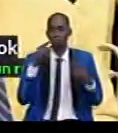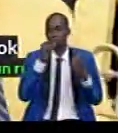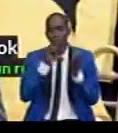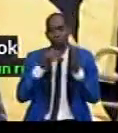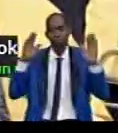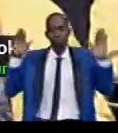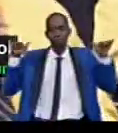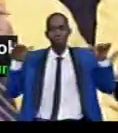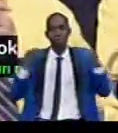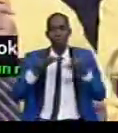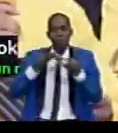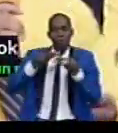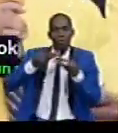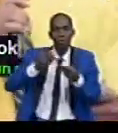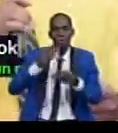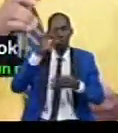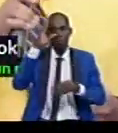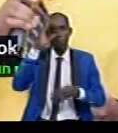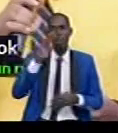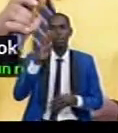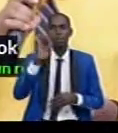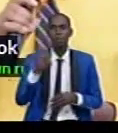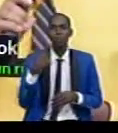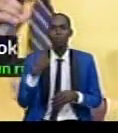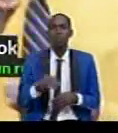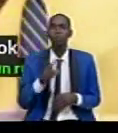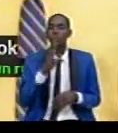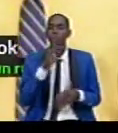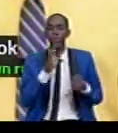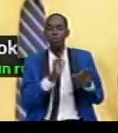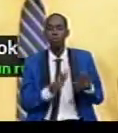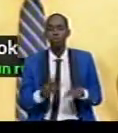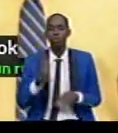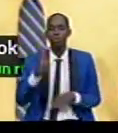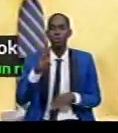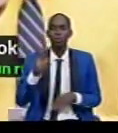raven, feed a man by the